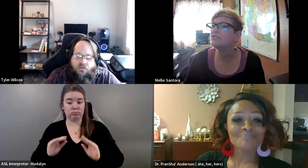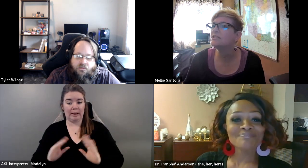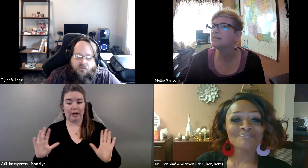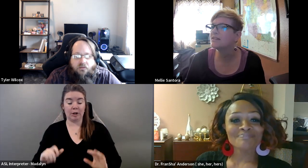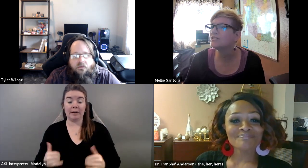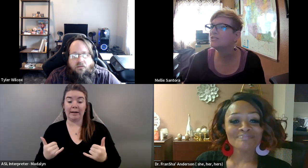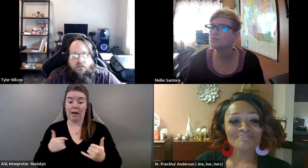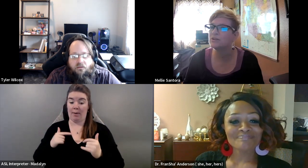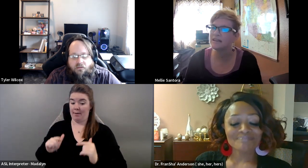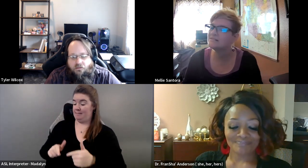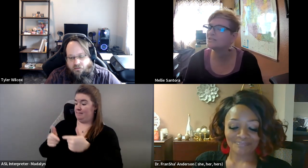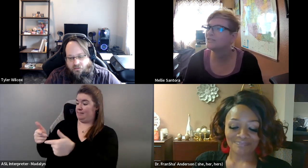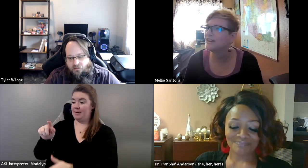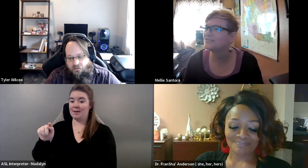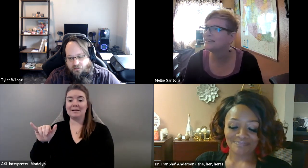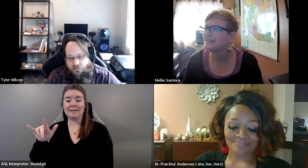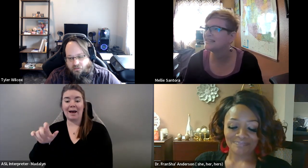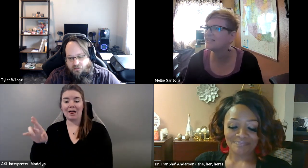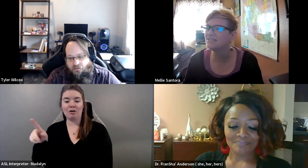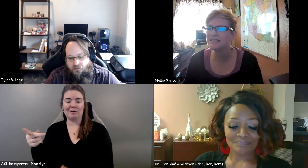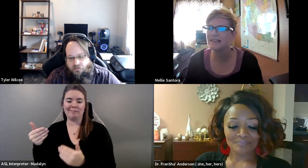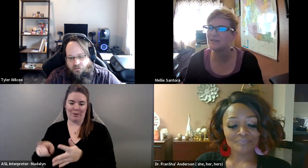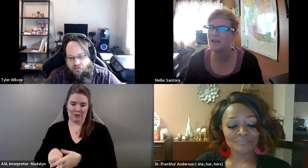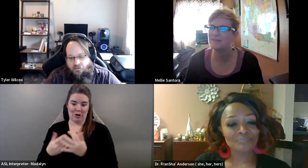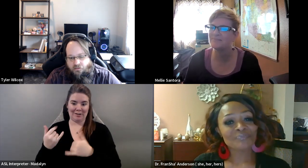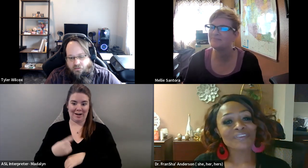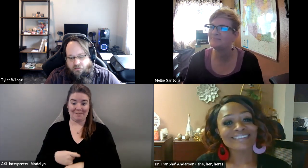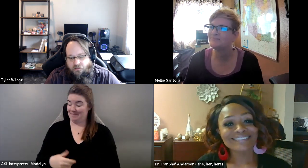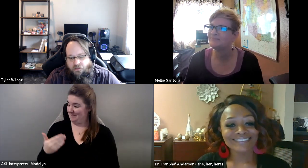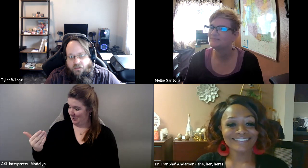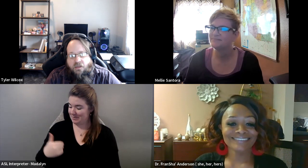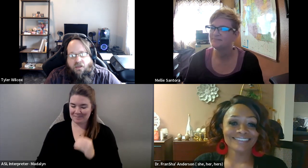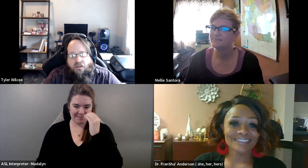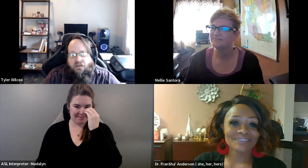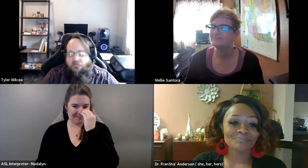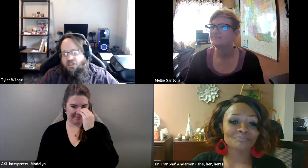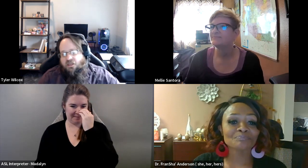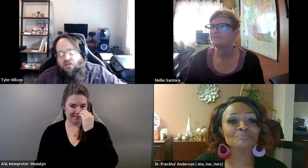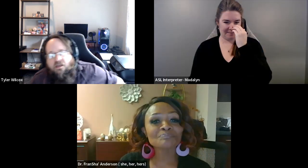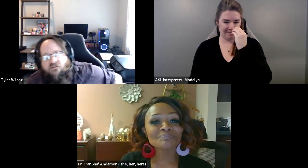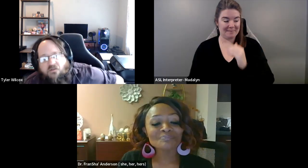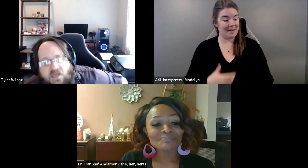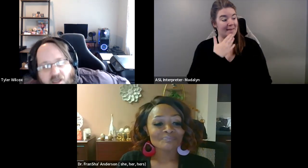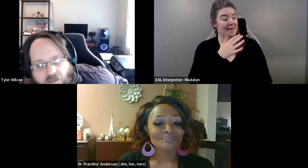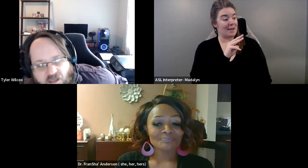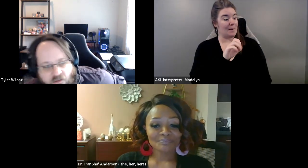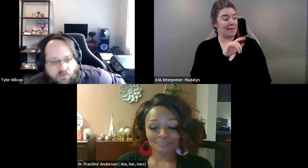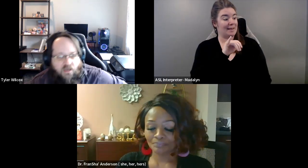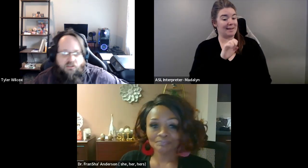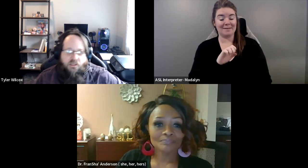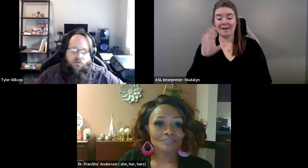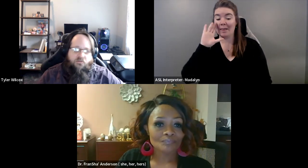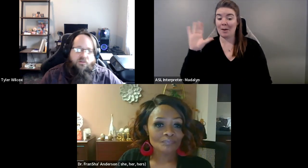turn it over to Tyler, who will get us started off today. Tyler, take it away. Thank you, Melly. Hey, everyone. I'm